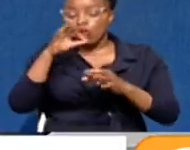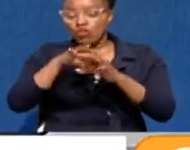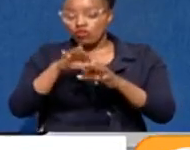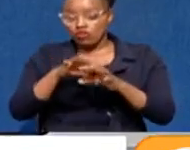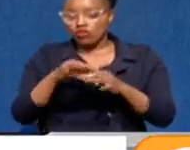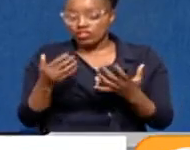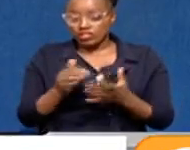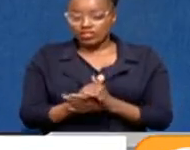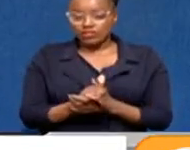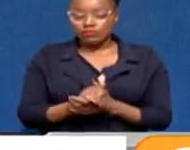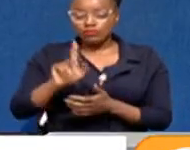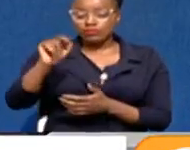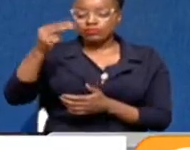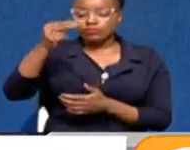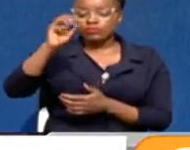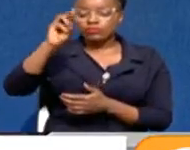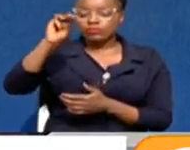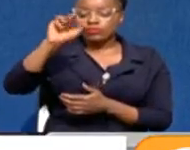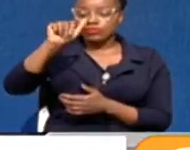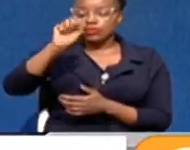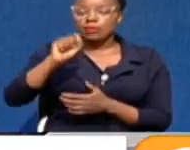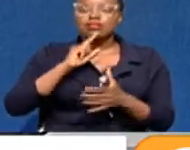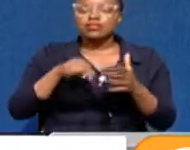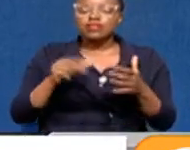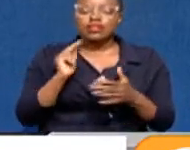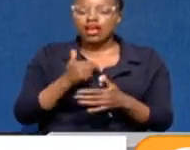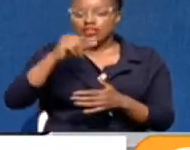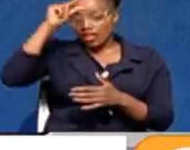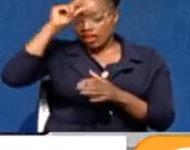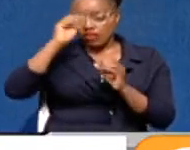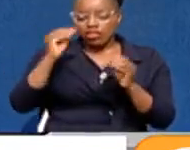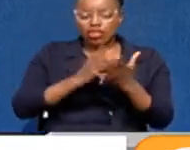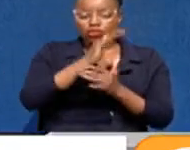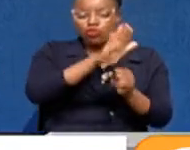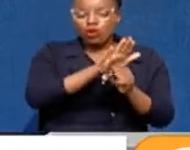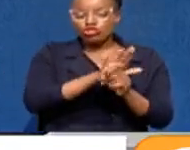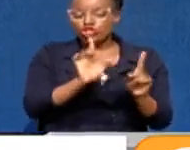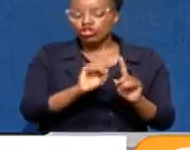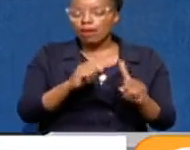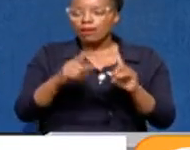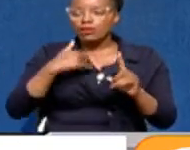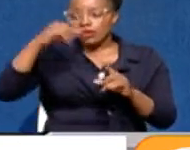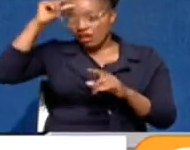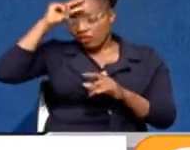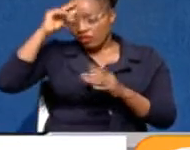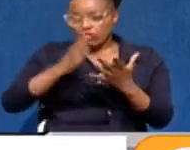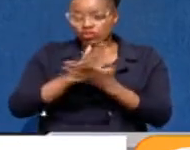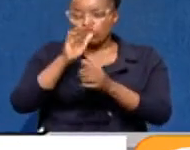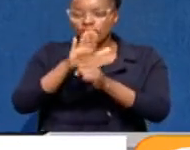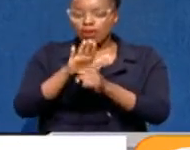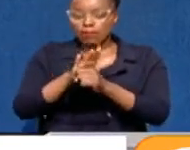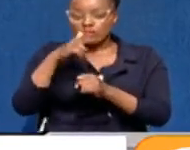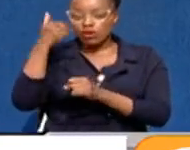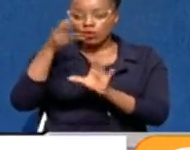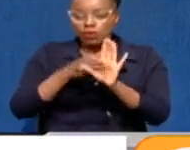vote? Thomas Jefferson said, "We do not have government by the majority. We have government by the majority